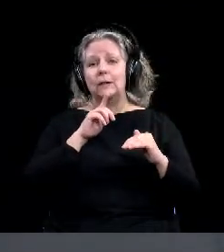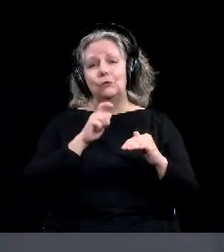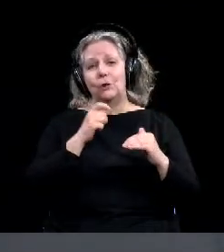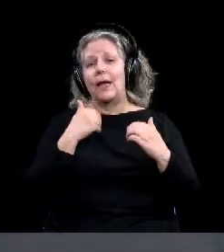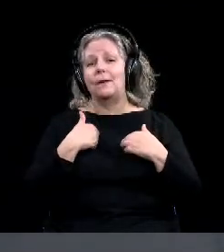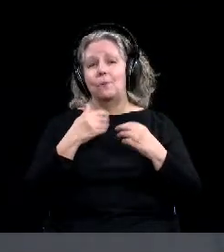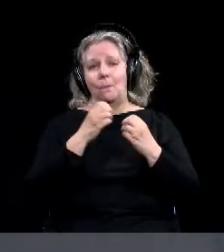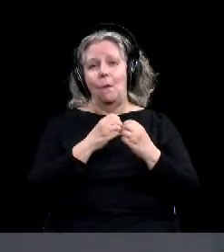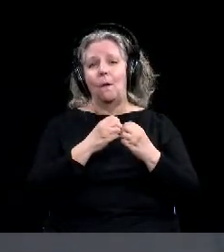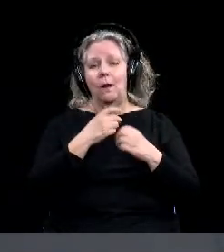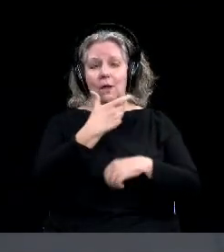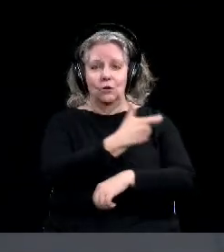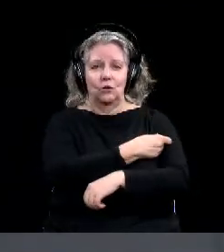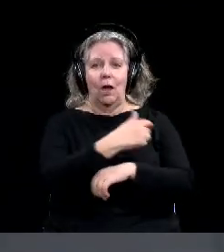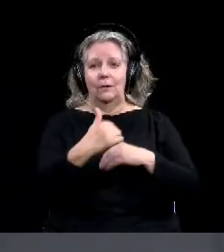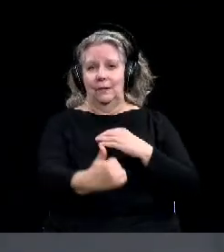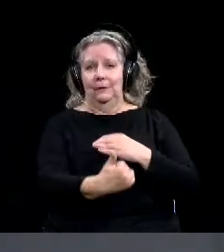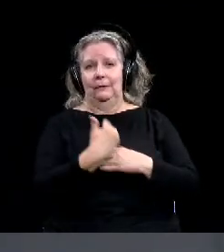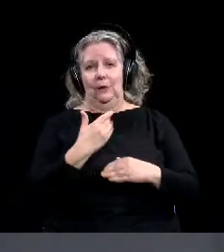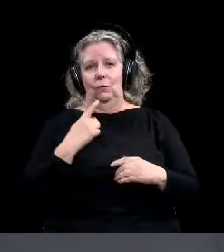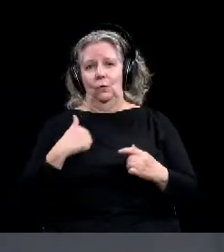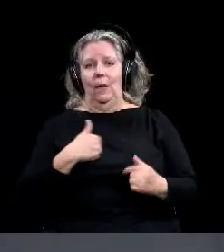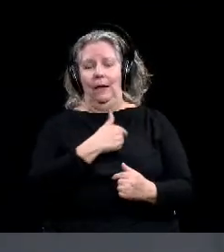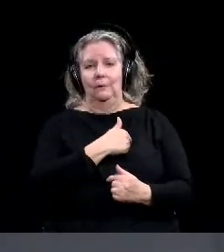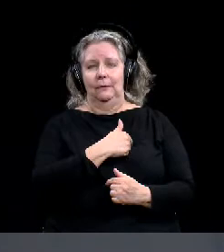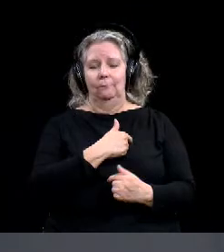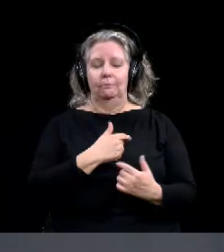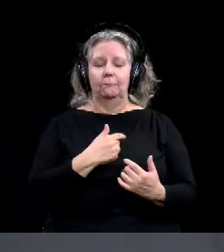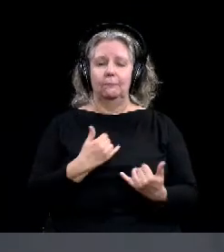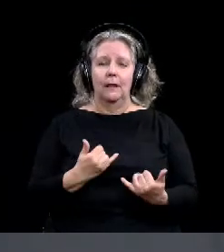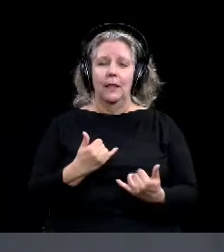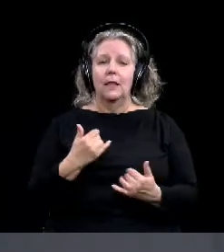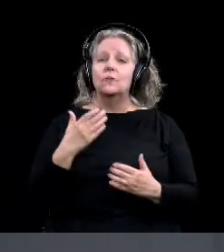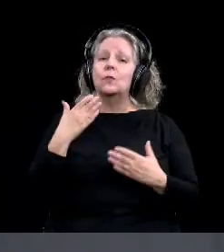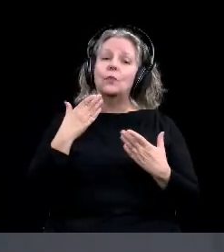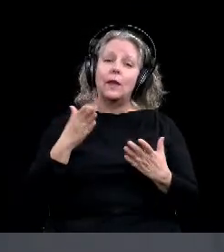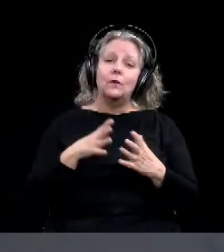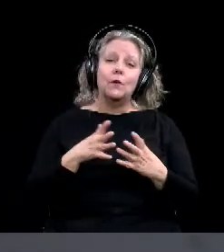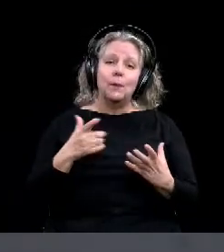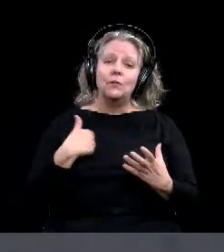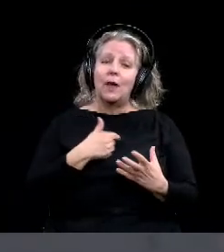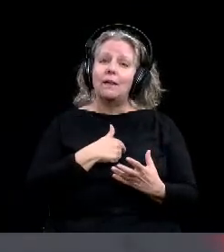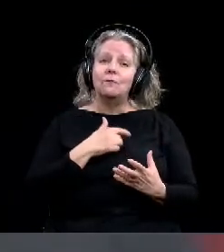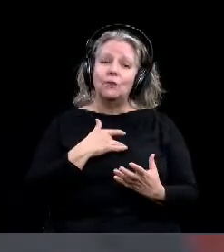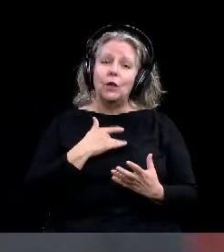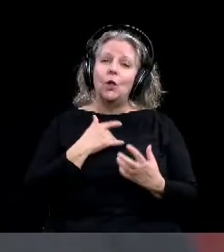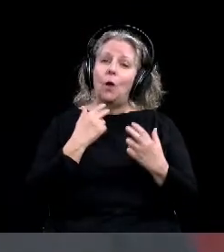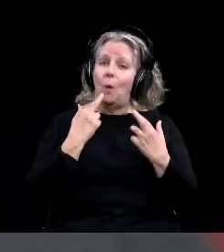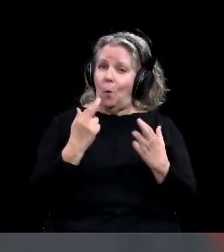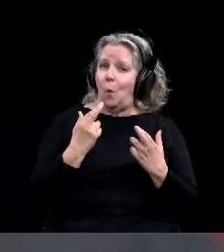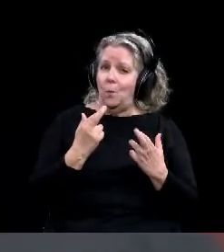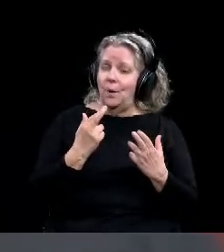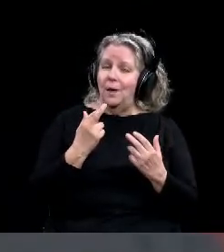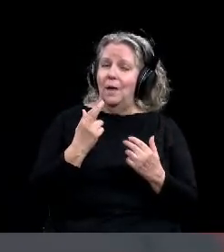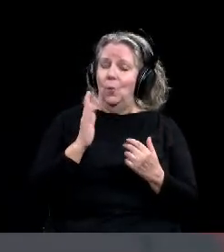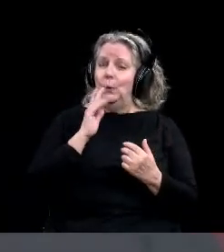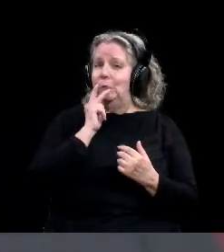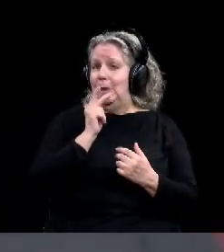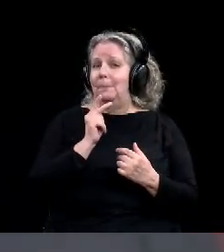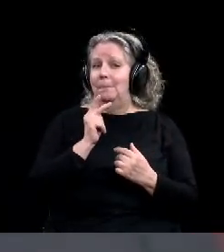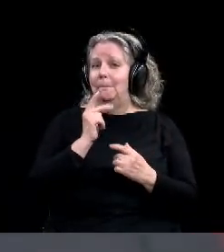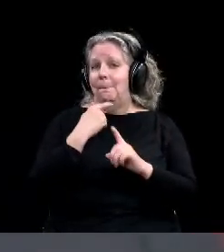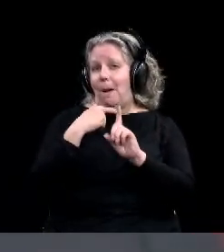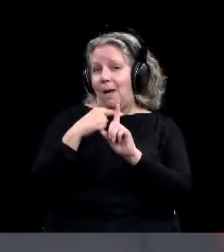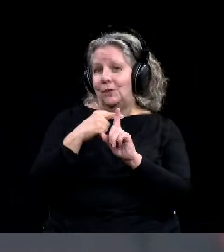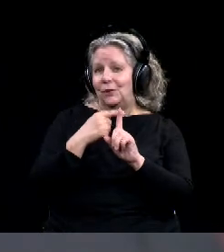very hopeful that we're starting to see some positive things happen. Thank you. Thank you, Judge. Let's go to